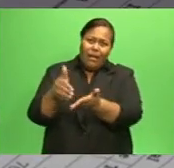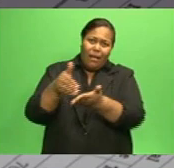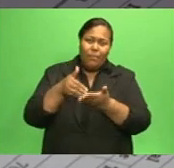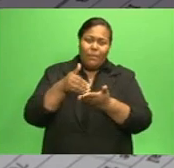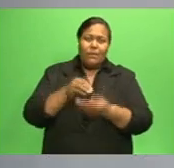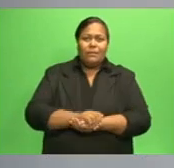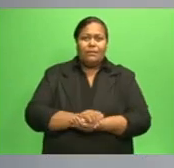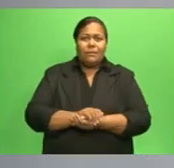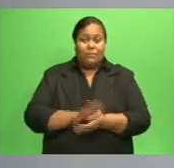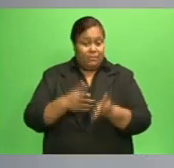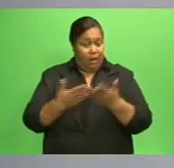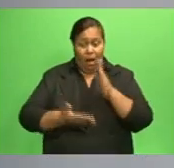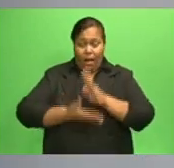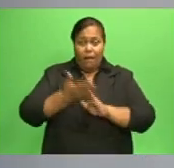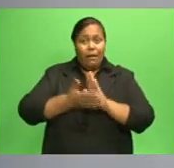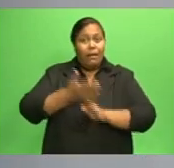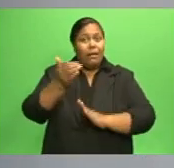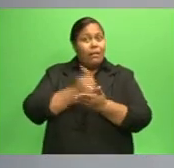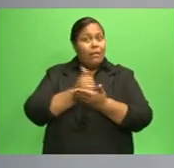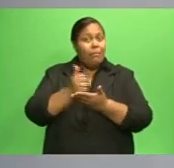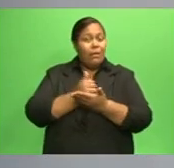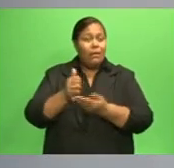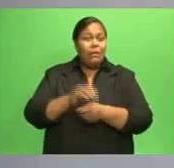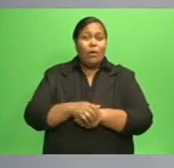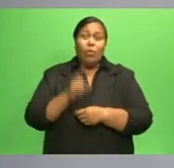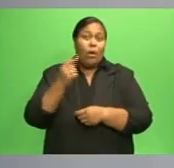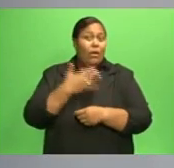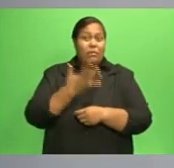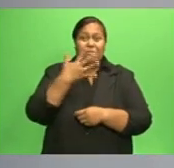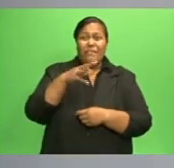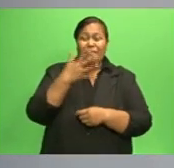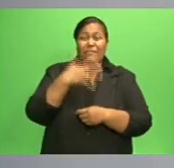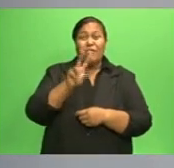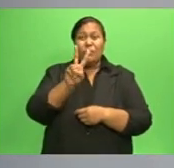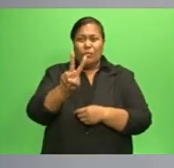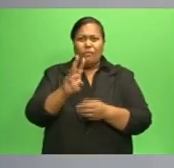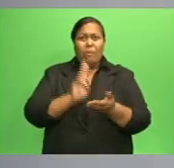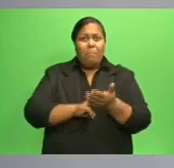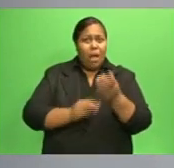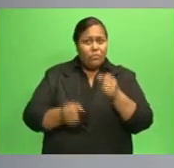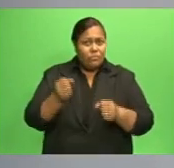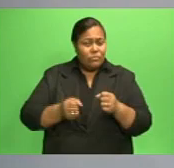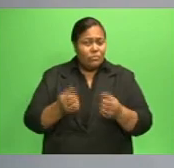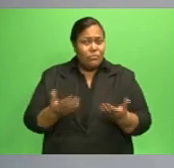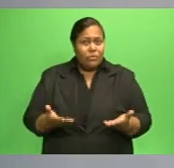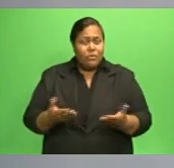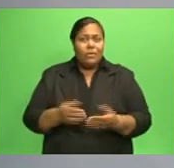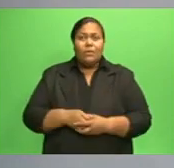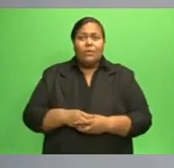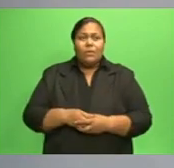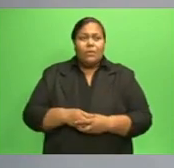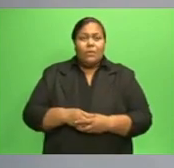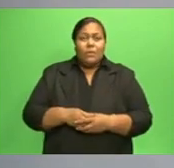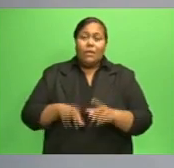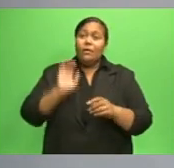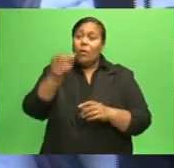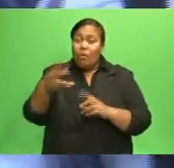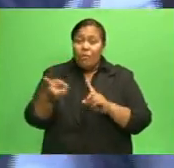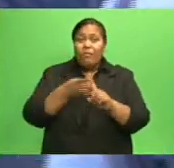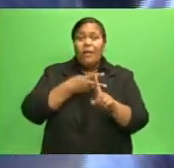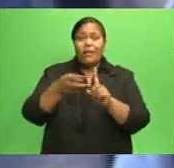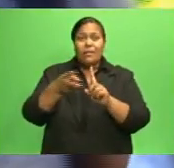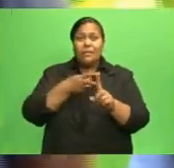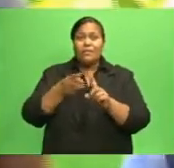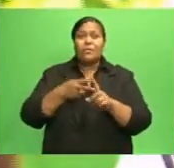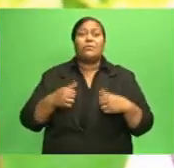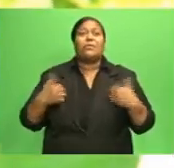quite high, 152 for the month of March alone. And, when I'm talking about domestic violence matters where male and female have